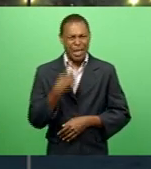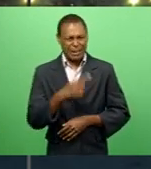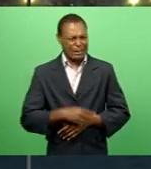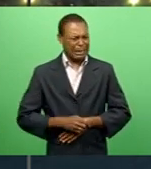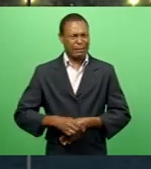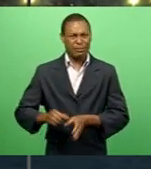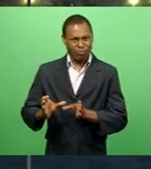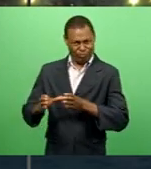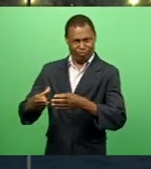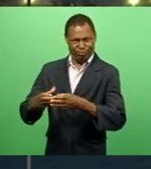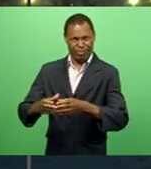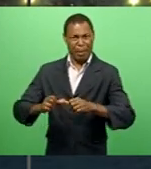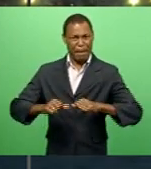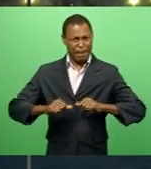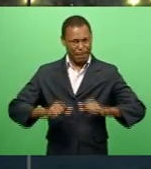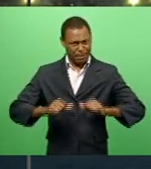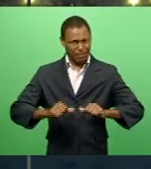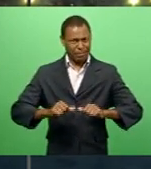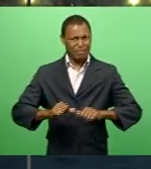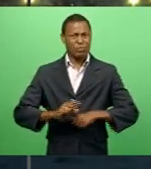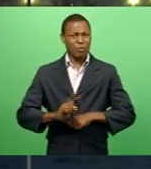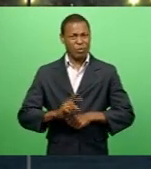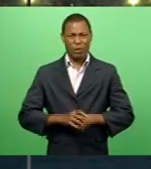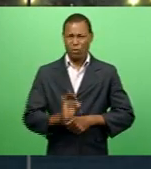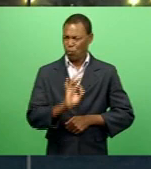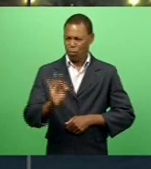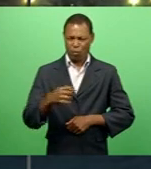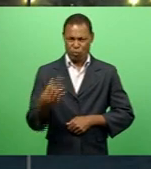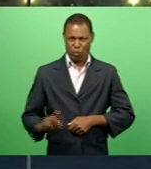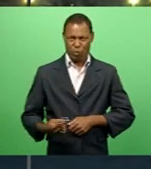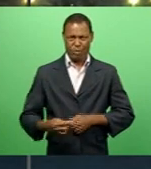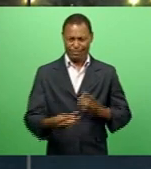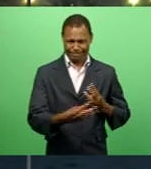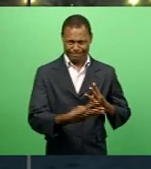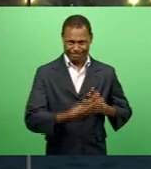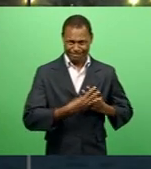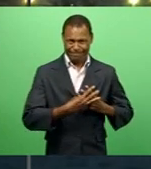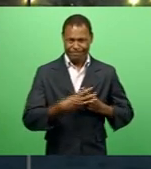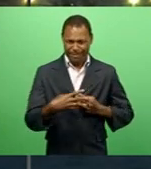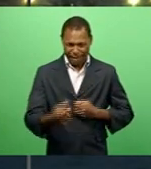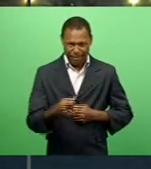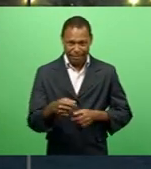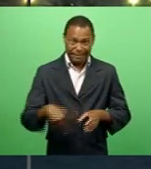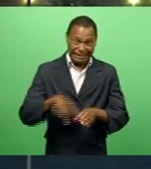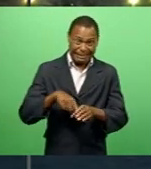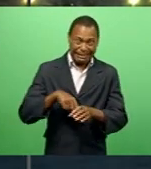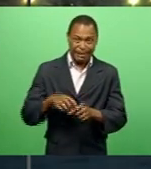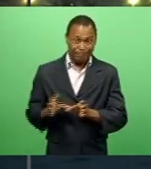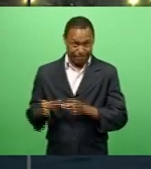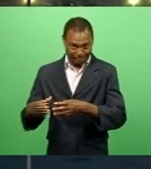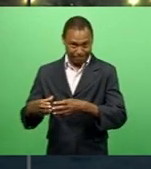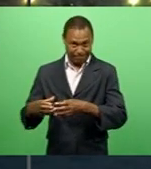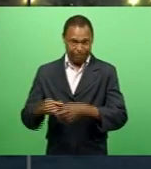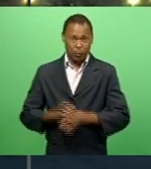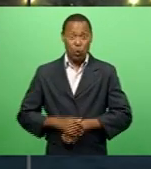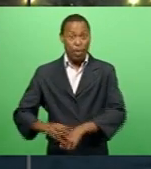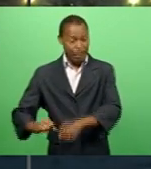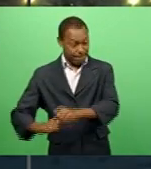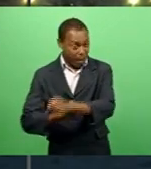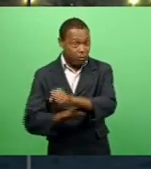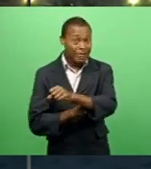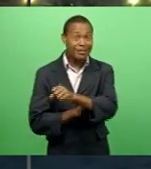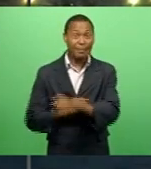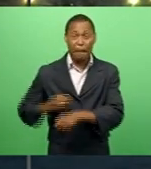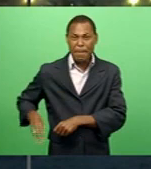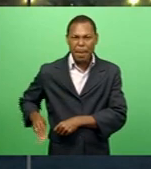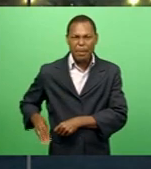party president is not the only authority figure within SODELPA. Apinisa Wangai-Rondoba reports the founding SODELPA member has described